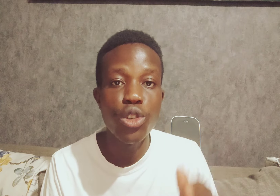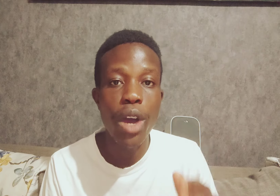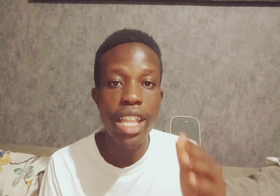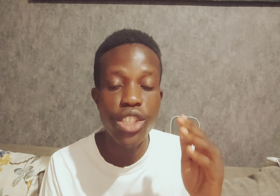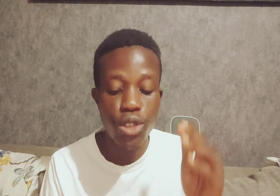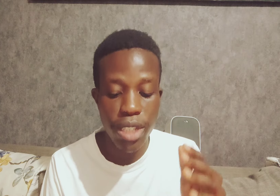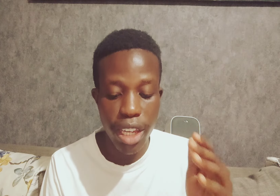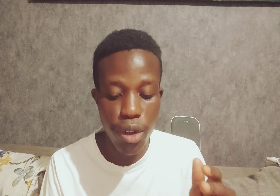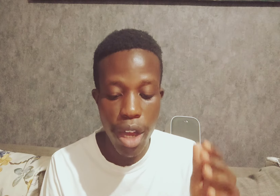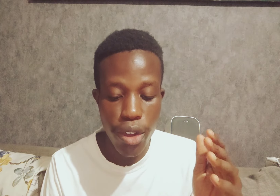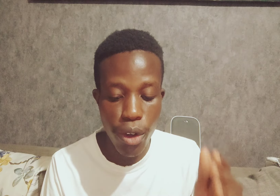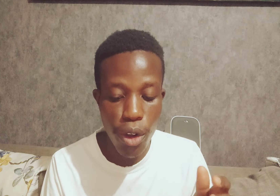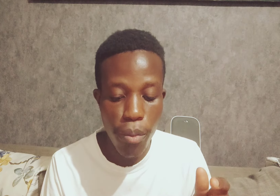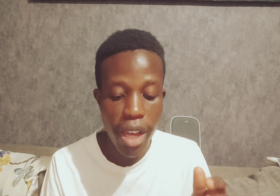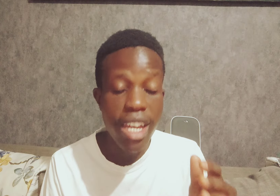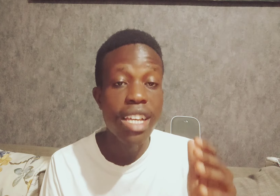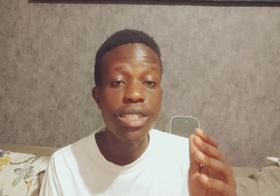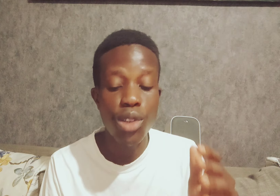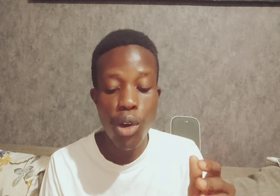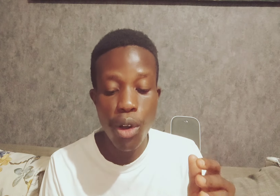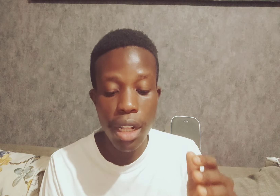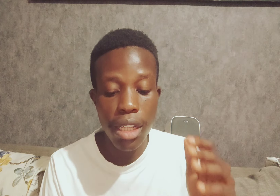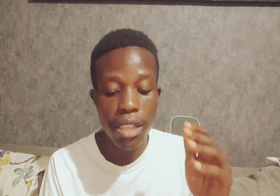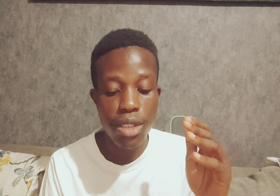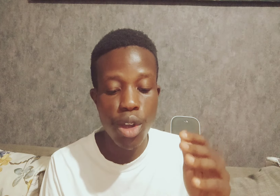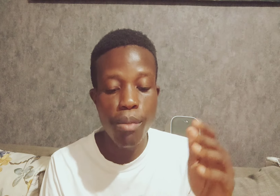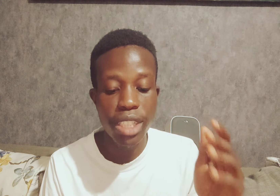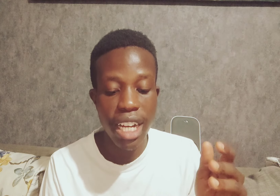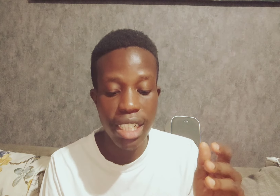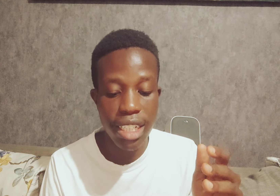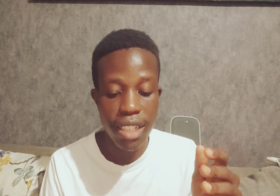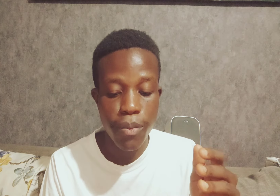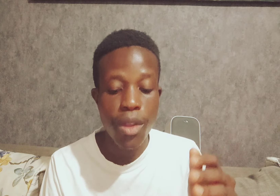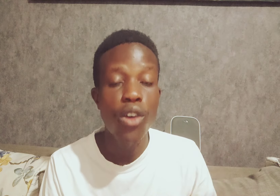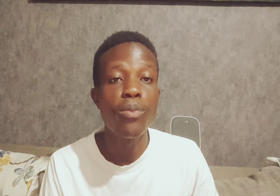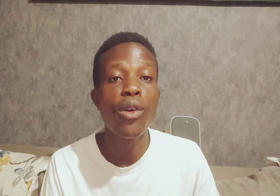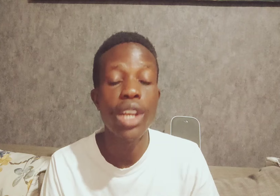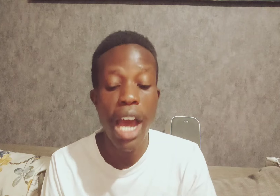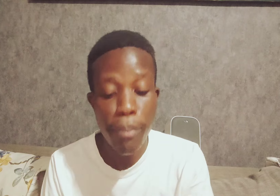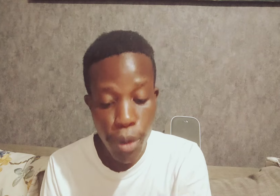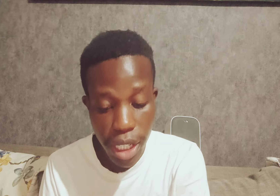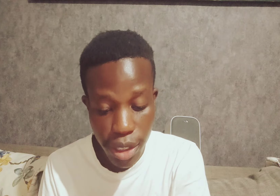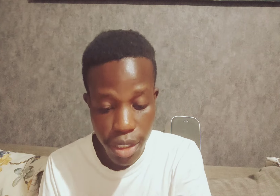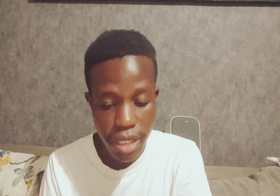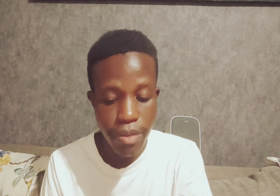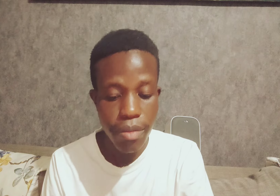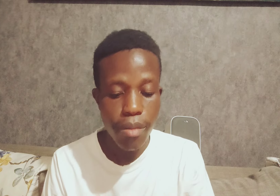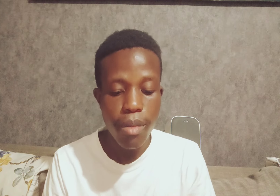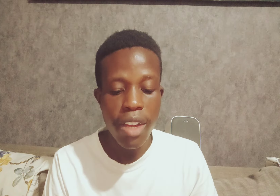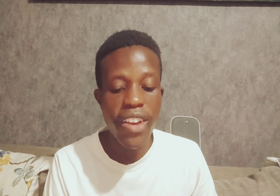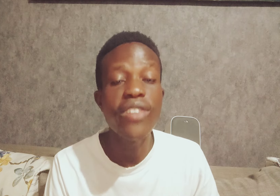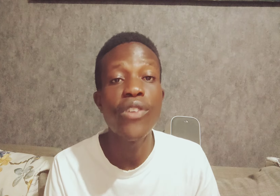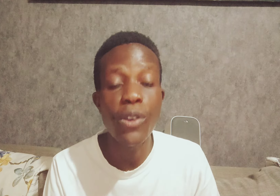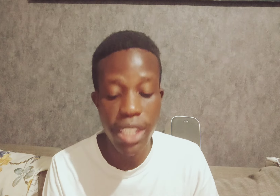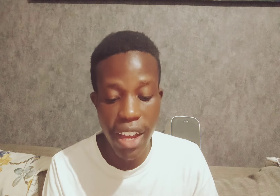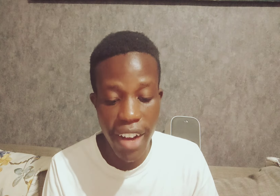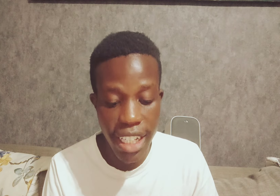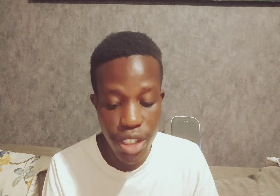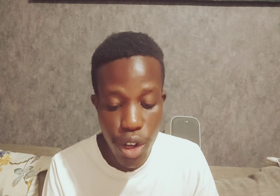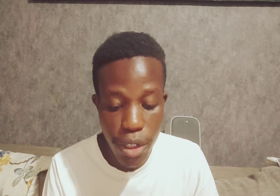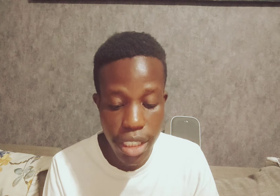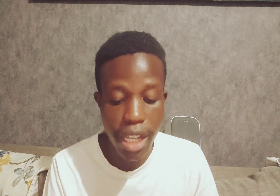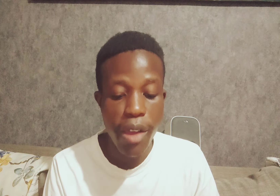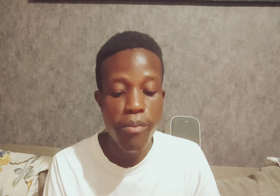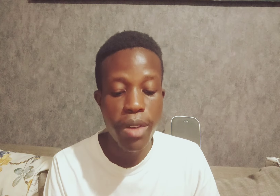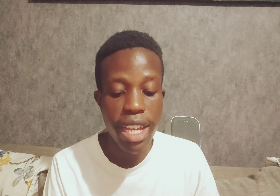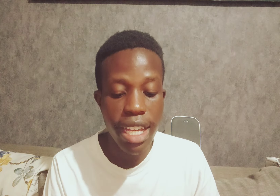is ensure that you secure your home. Install storm shutters or board up windows. Reinforce